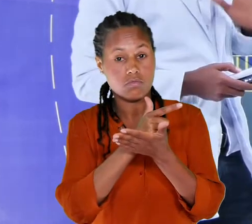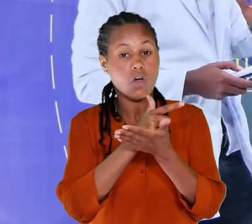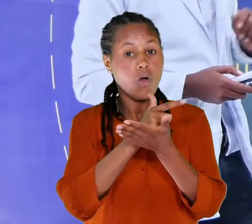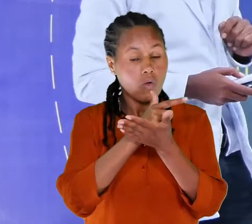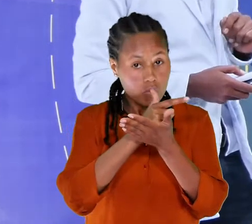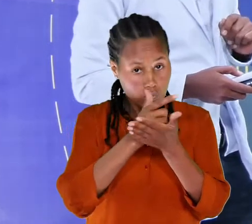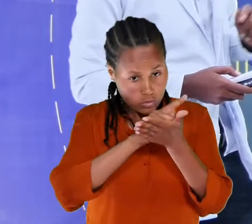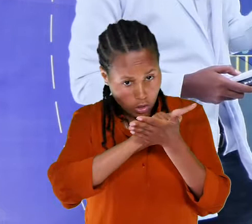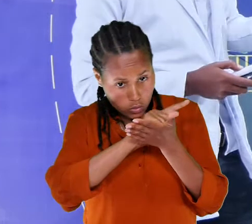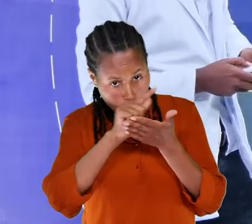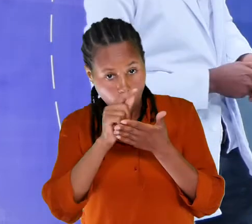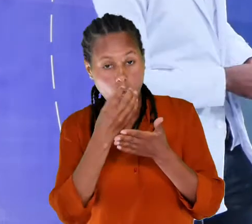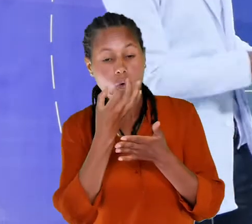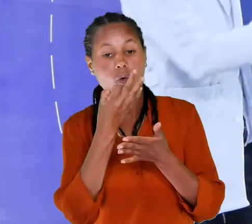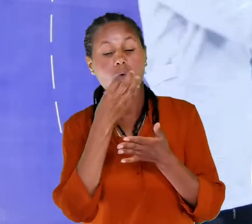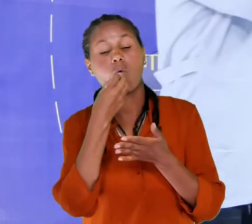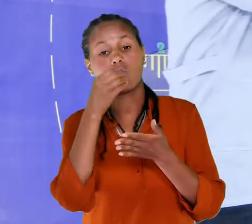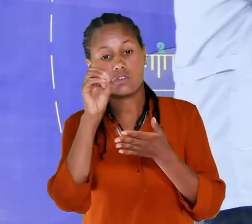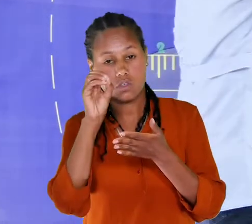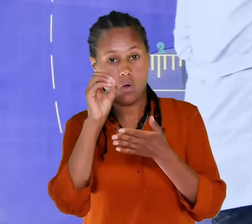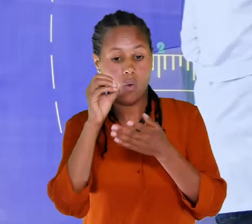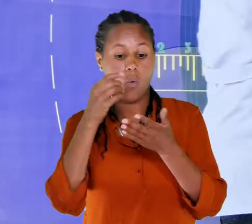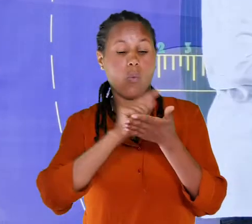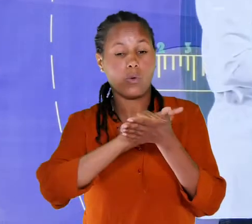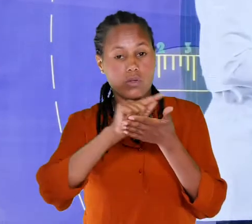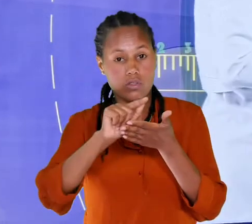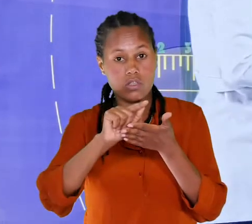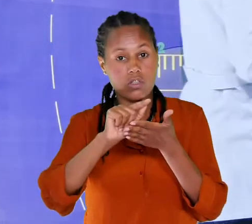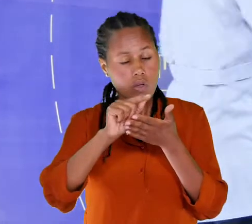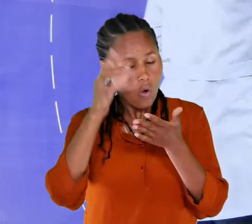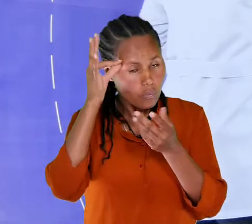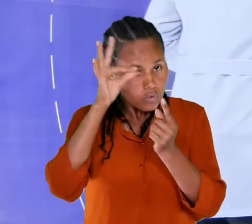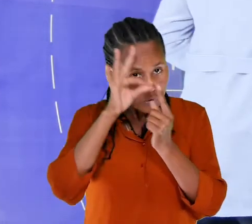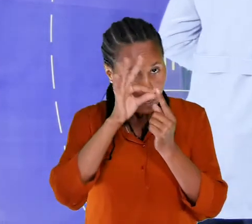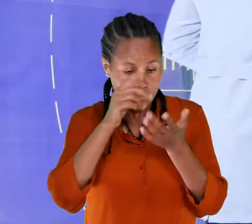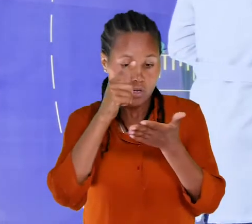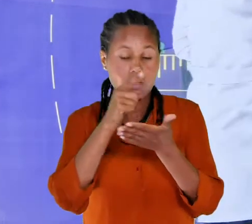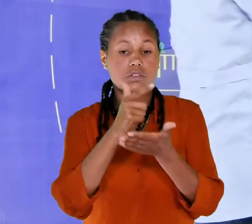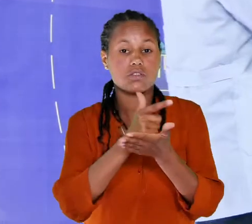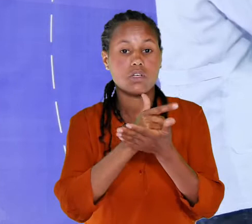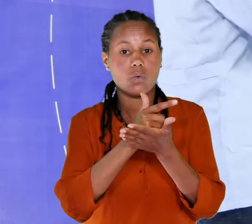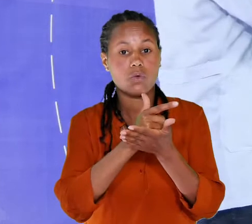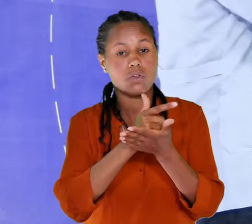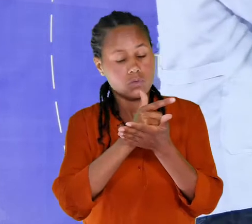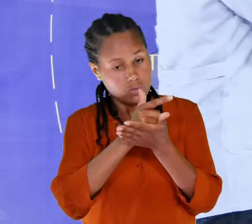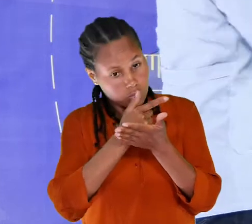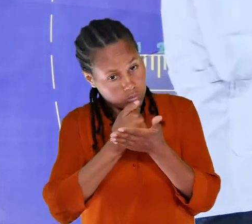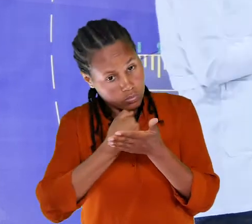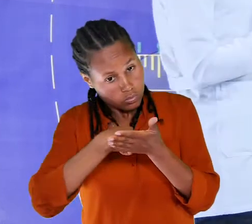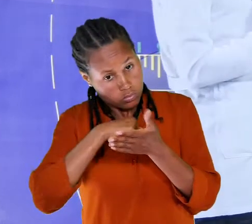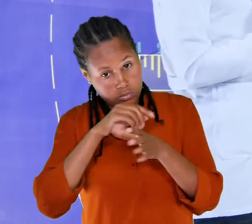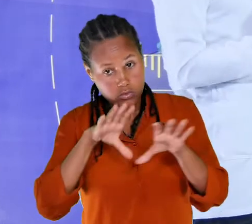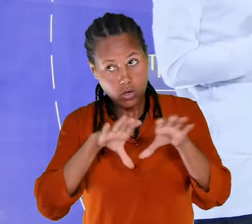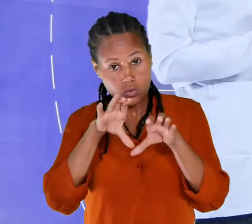days of the week. So, the objective of the lesson, you will be able to hear,